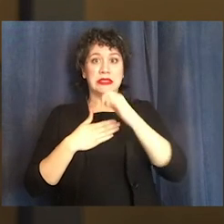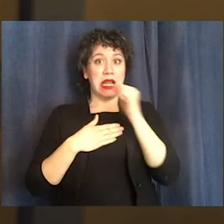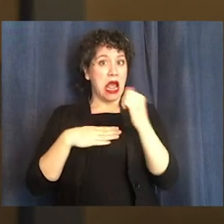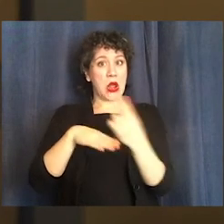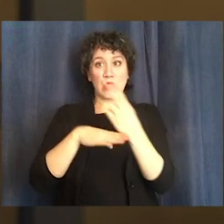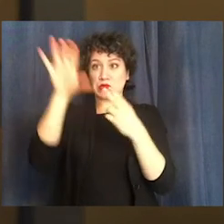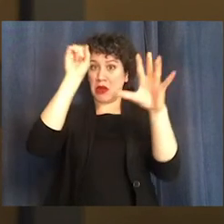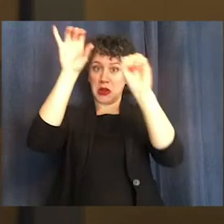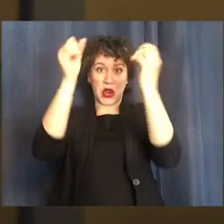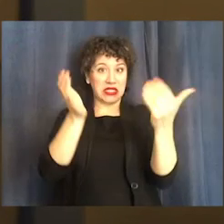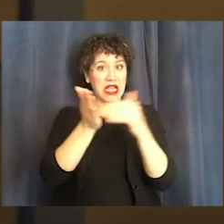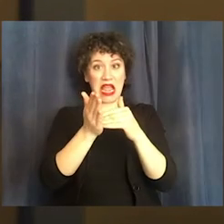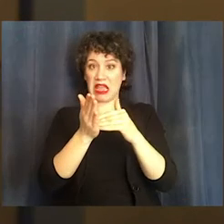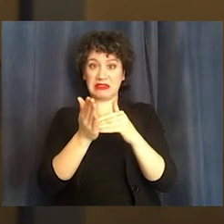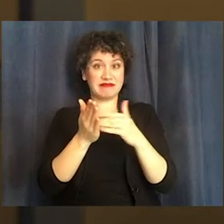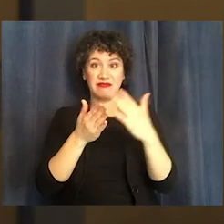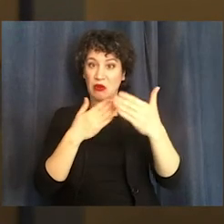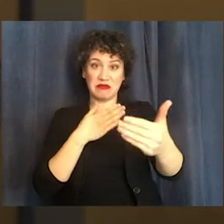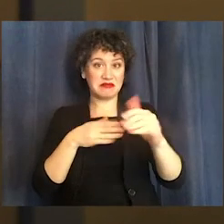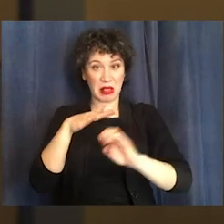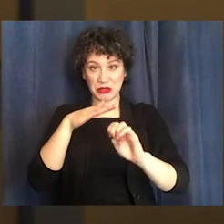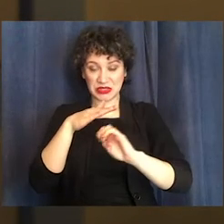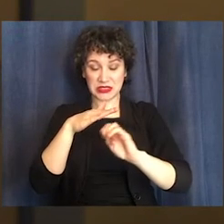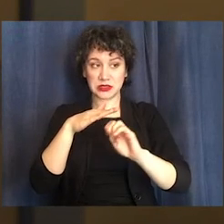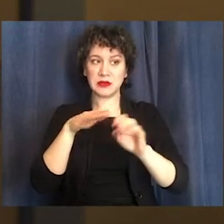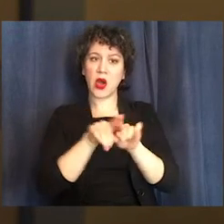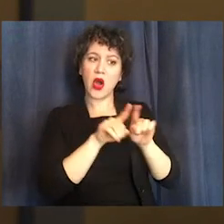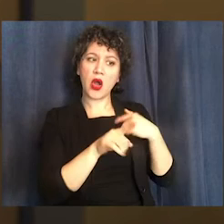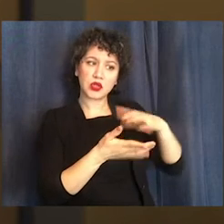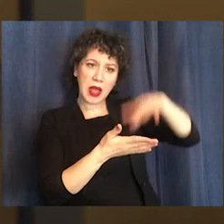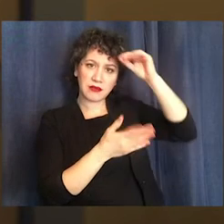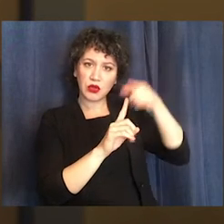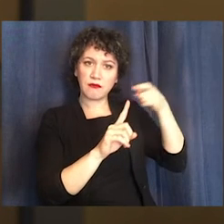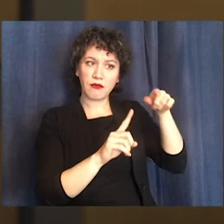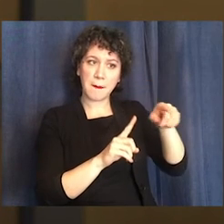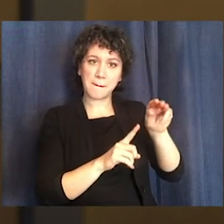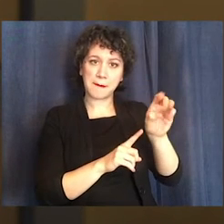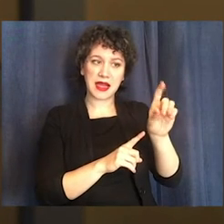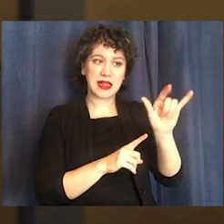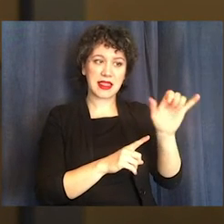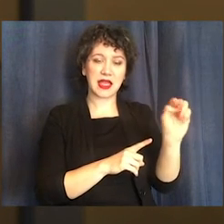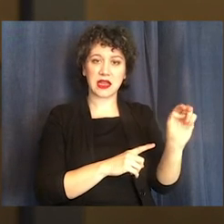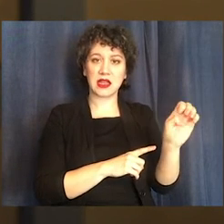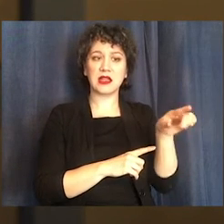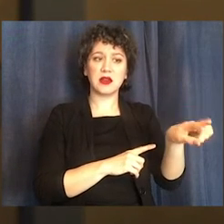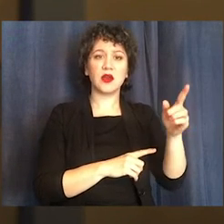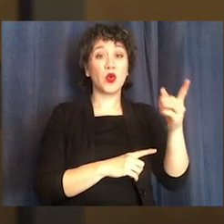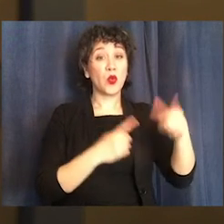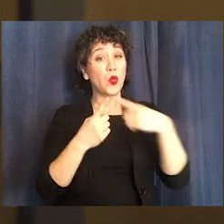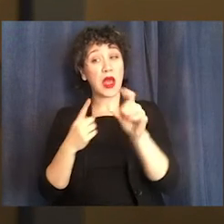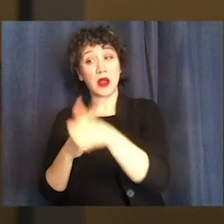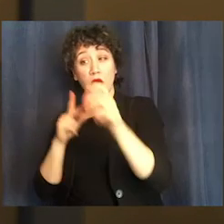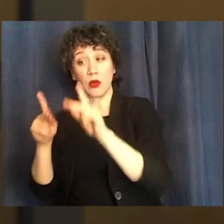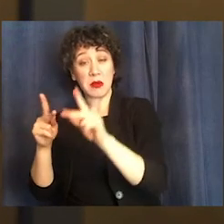from Madeline that we can overcome life's obstacles with the help and support of others. I remember when she came back to school